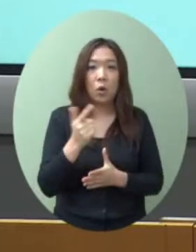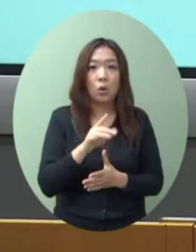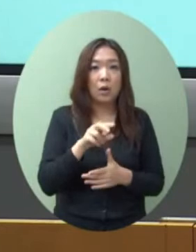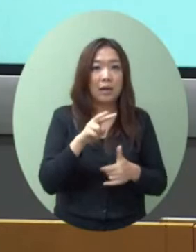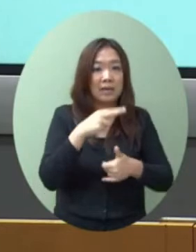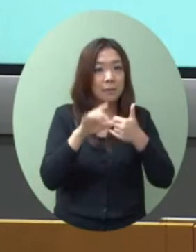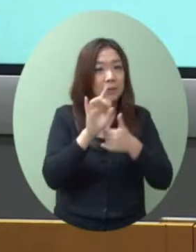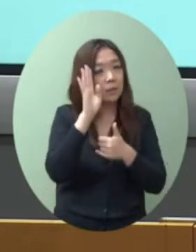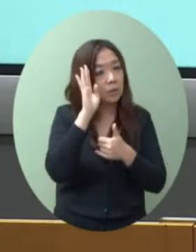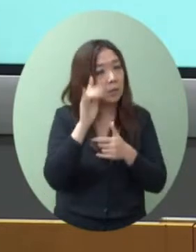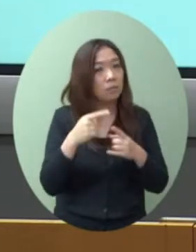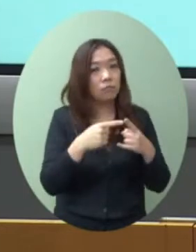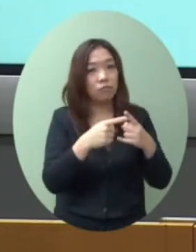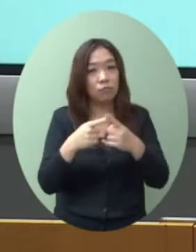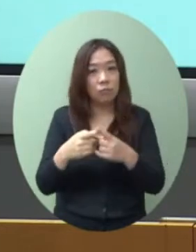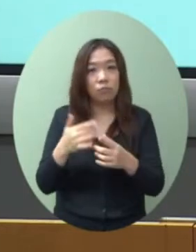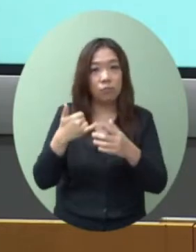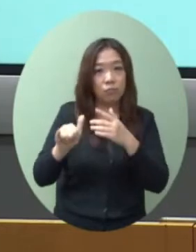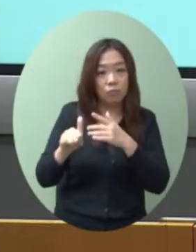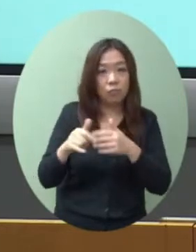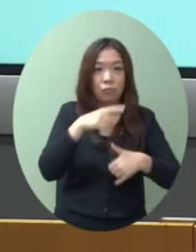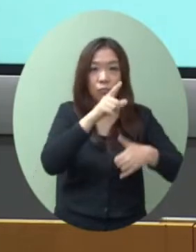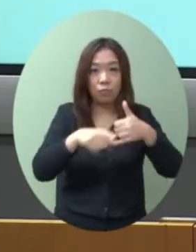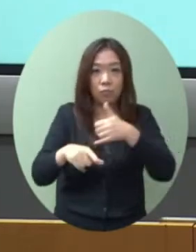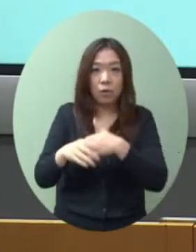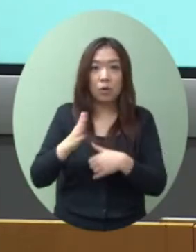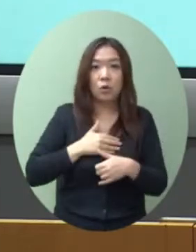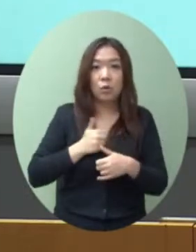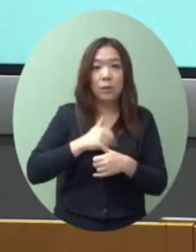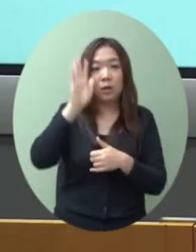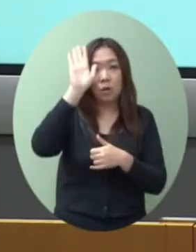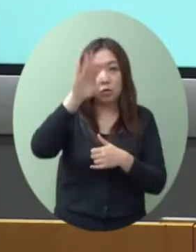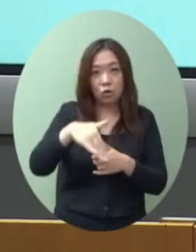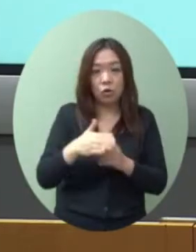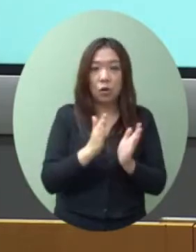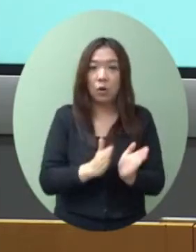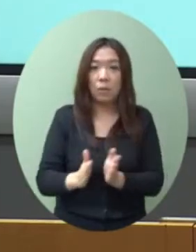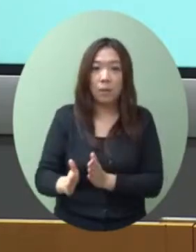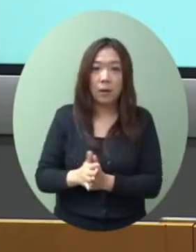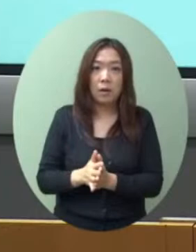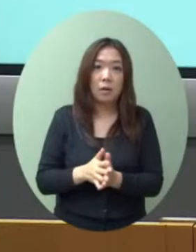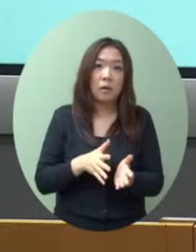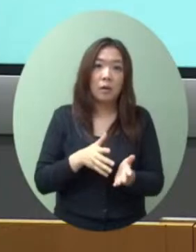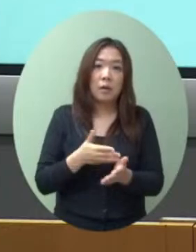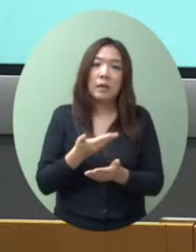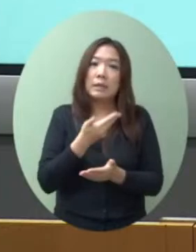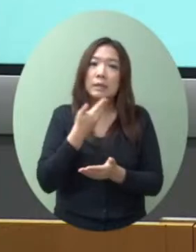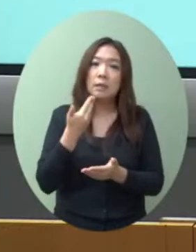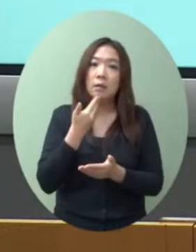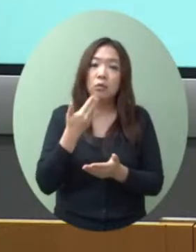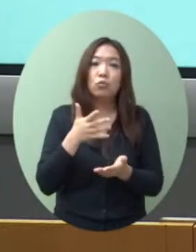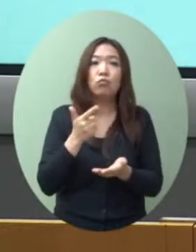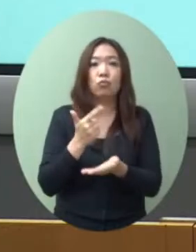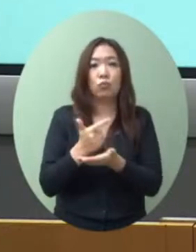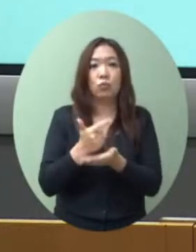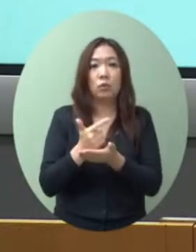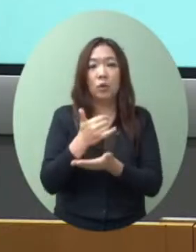hotel early. Most of the guests leaving quarantine